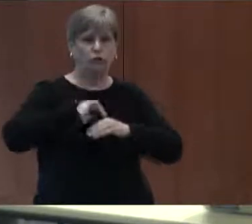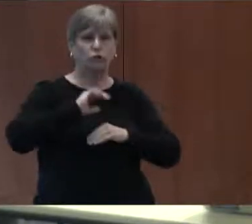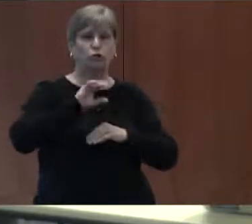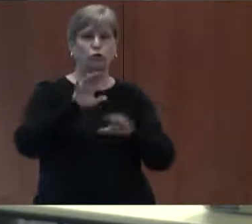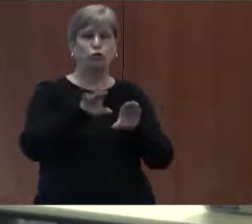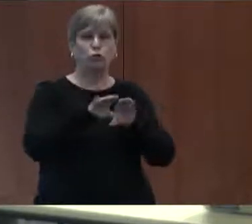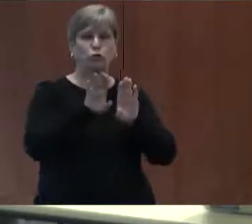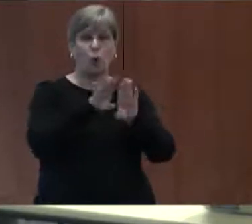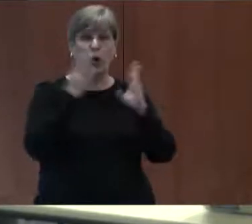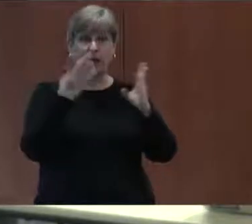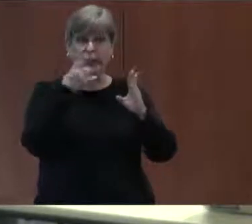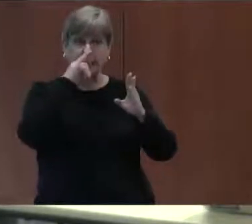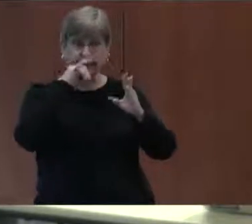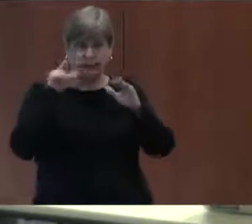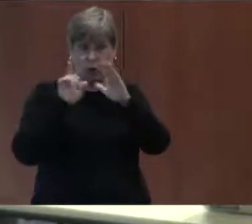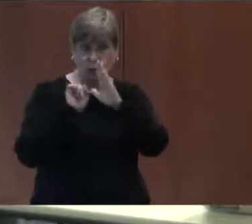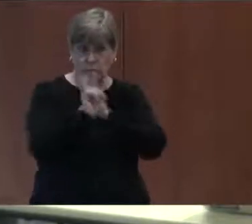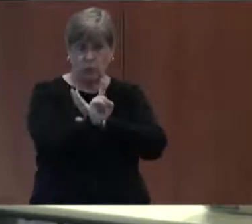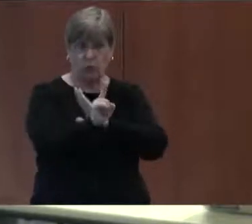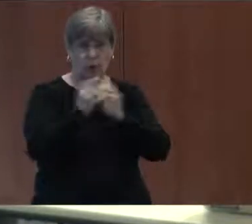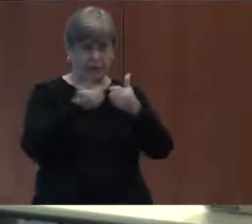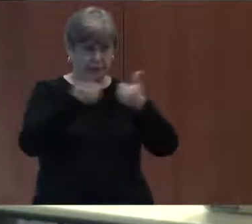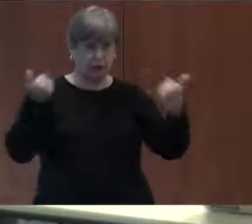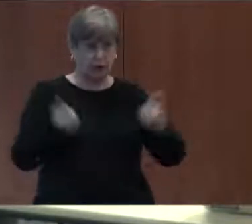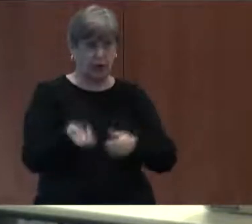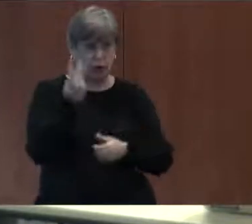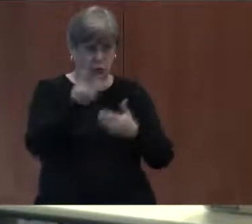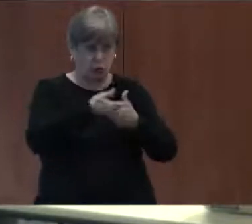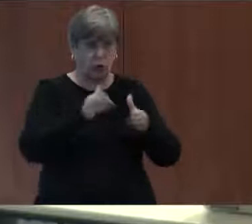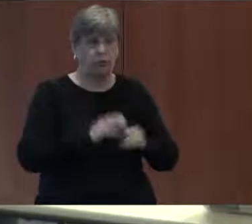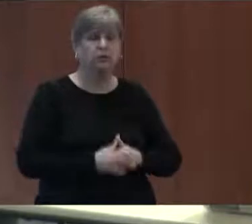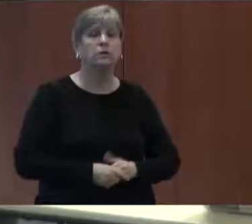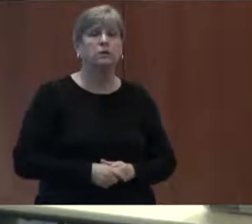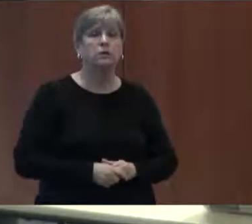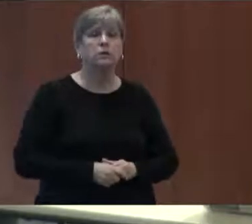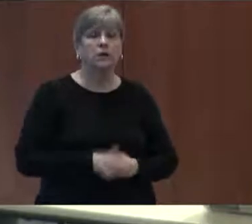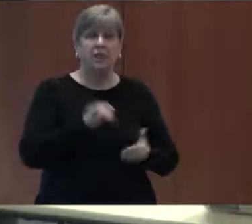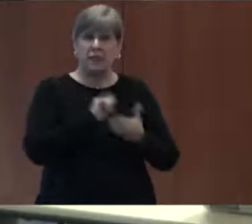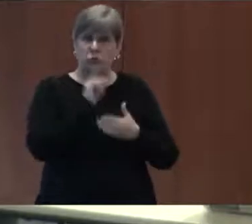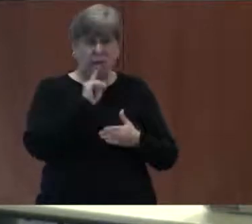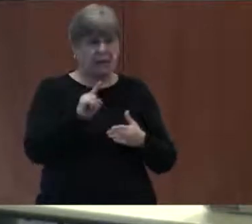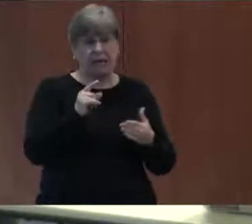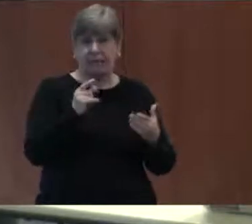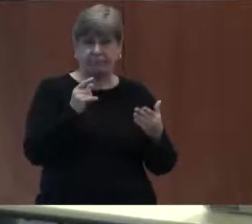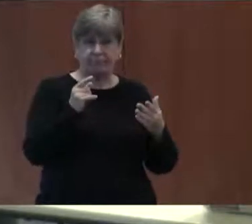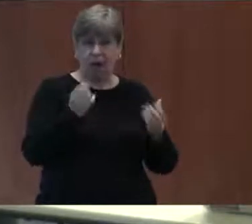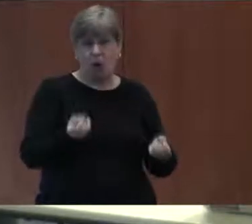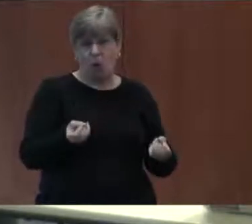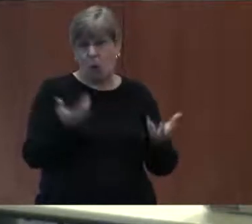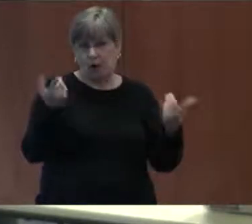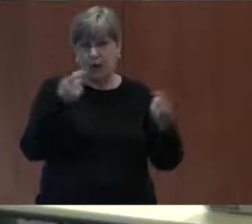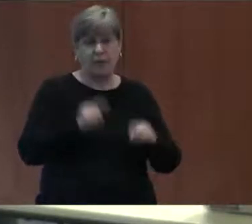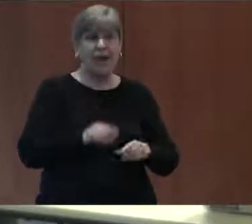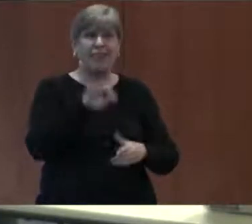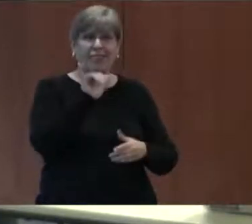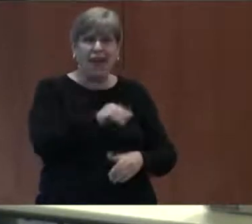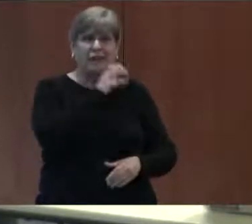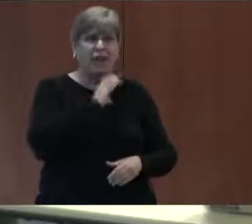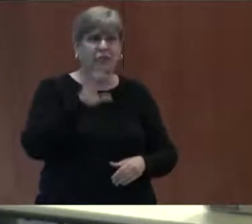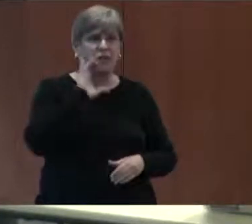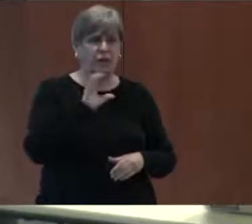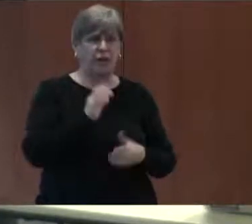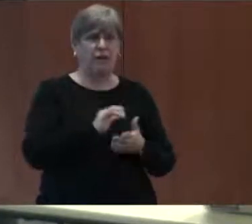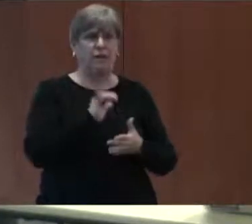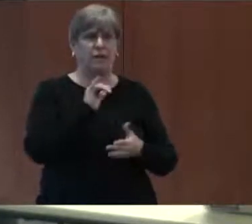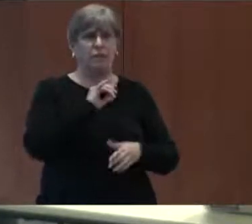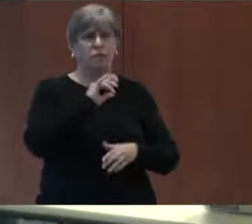able to pass through as if it's one room, or can be separated into two. And that's pretty much the extent of it. It's just that cafeteria, at the time the school